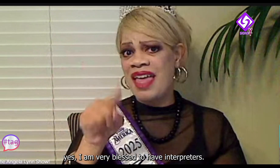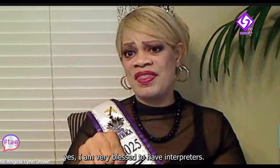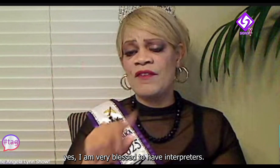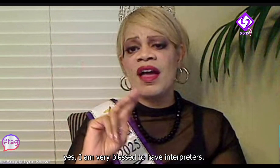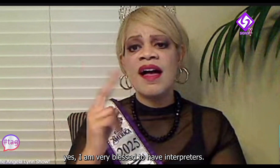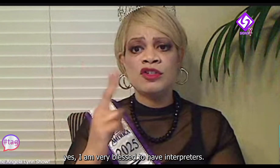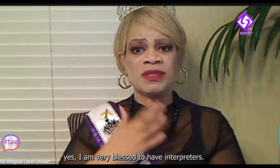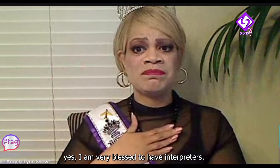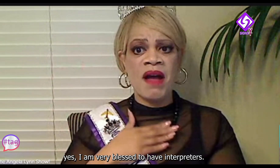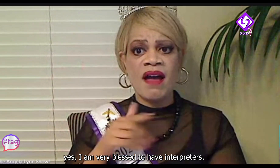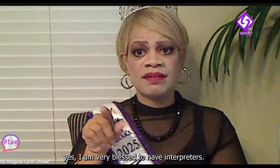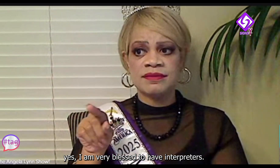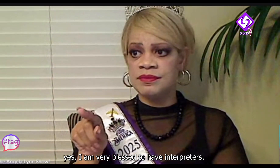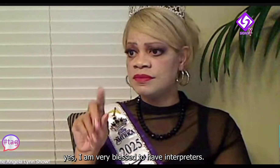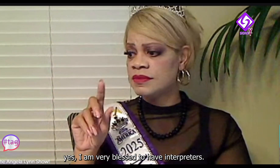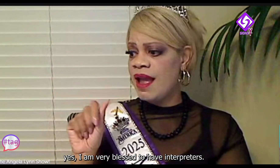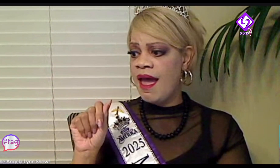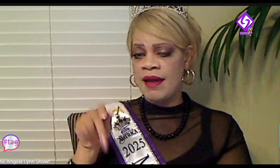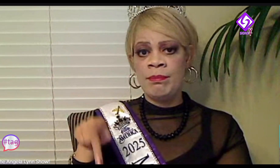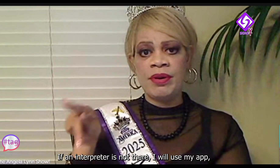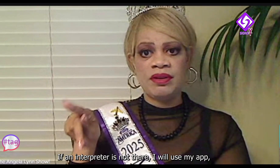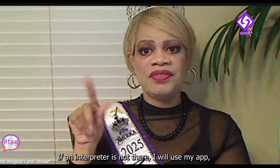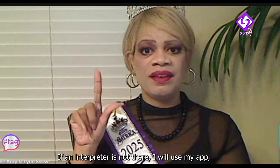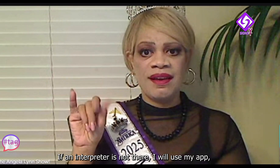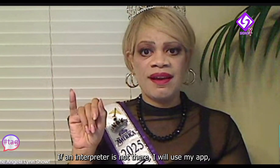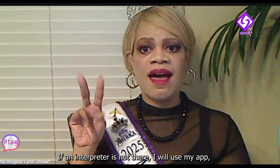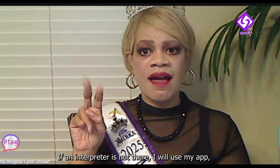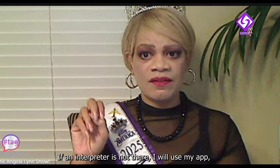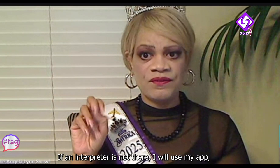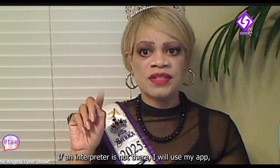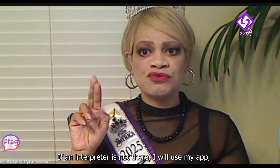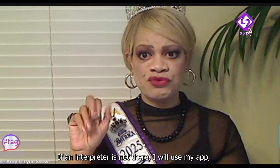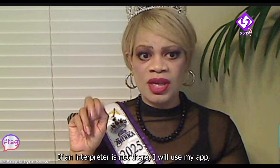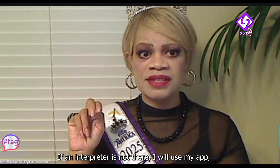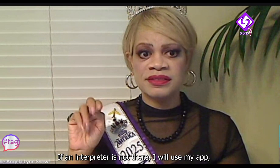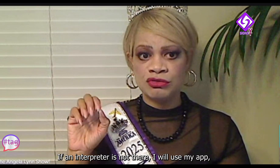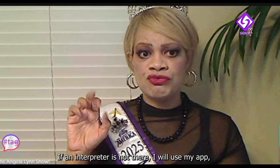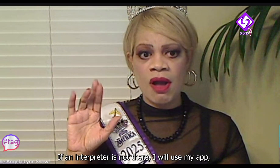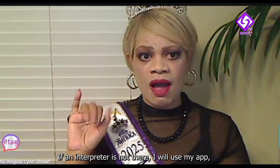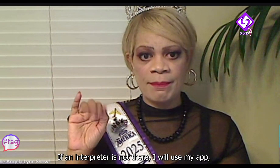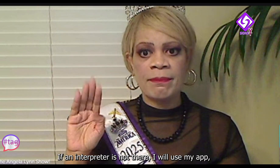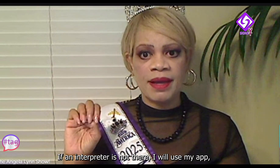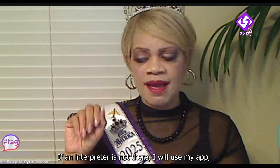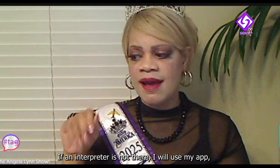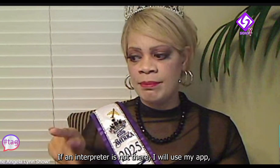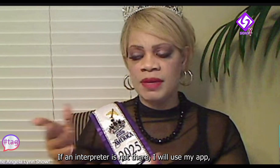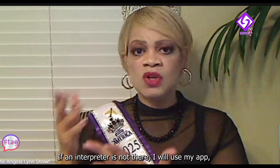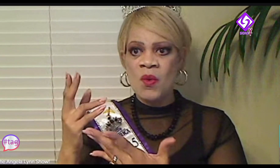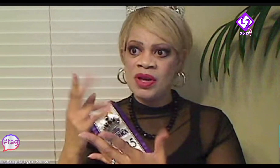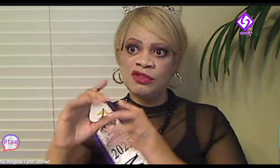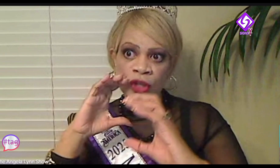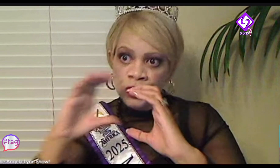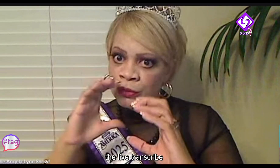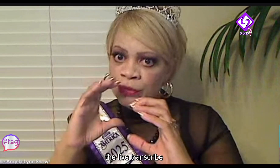yes, I am very blessed to have interpreters. If an interpreter is not there, I will use my